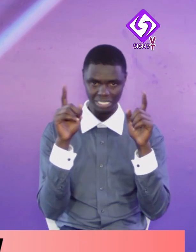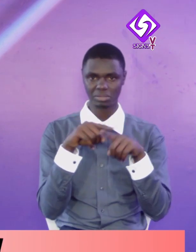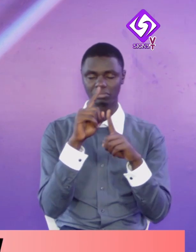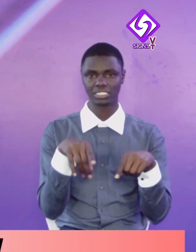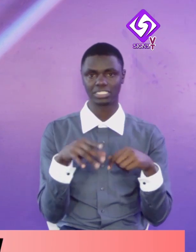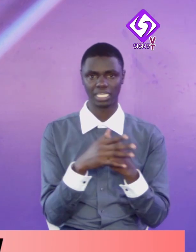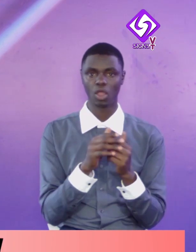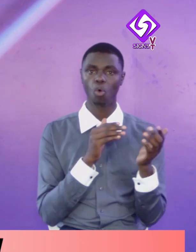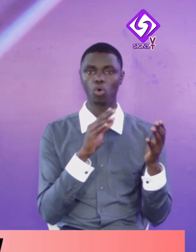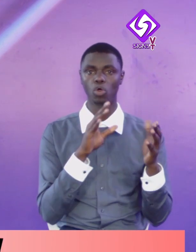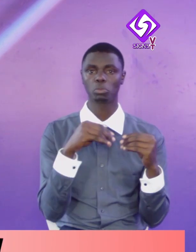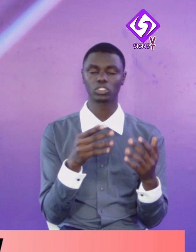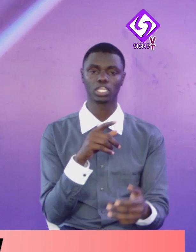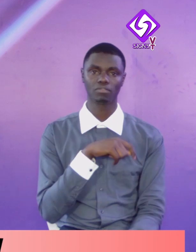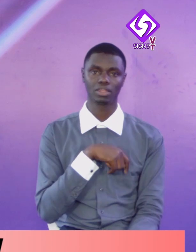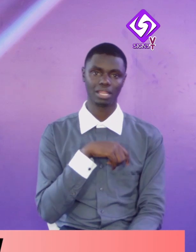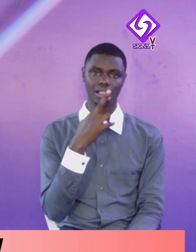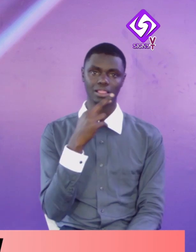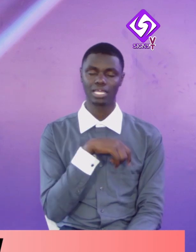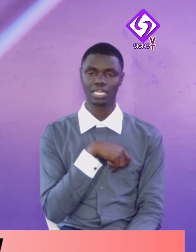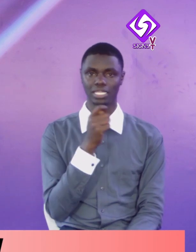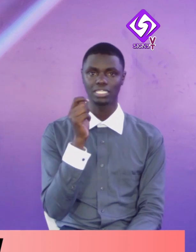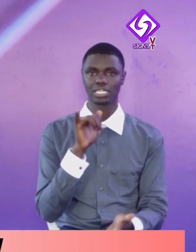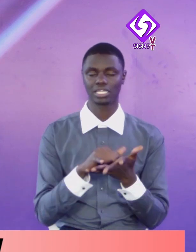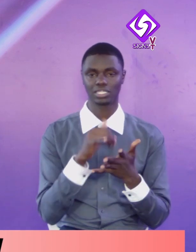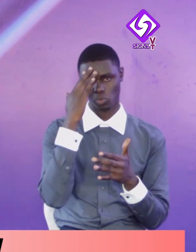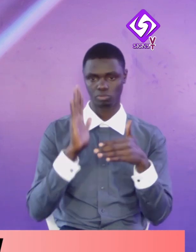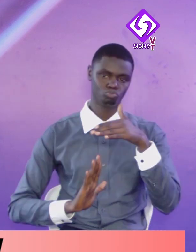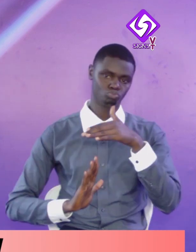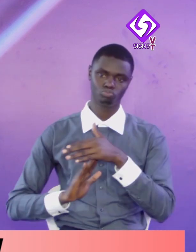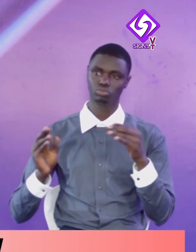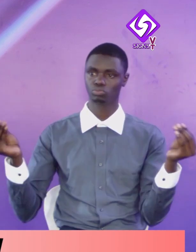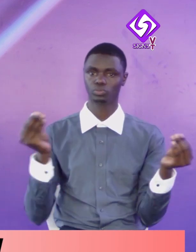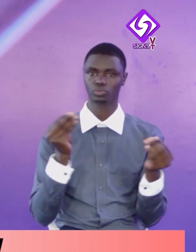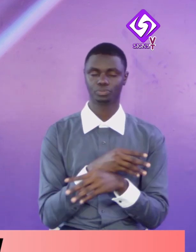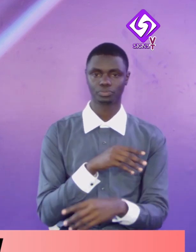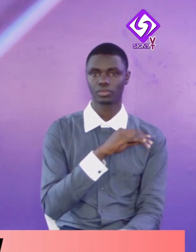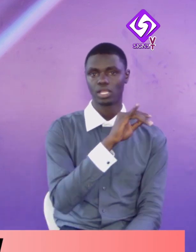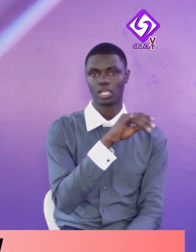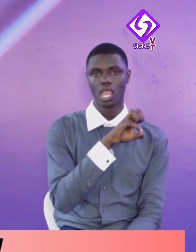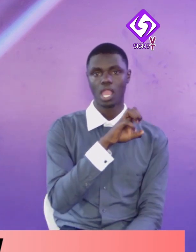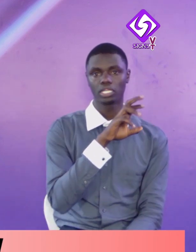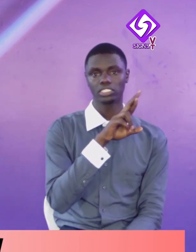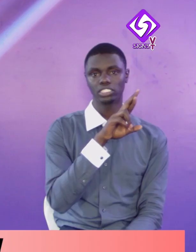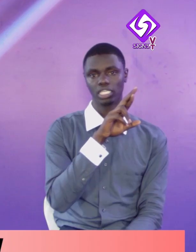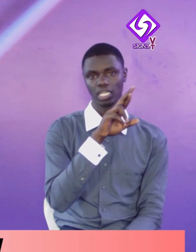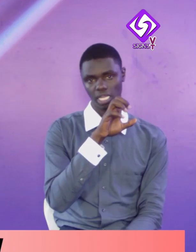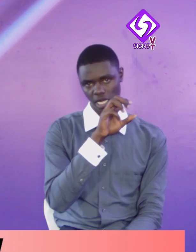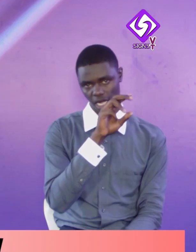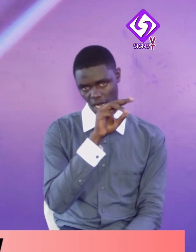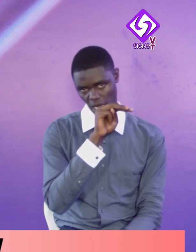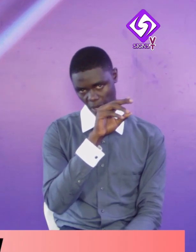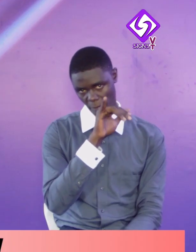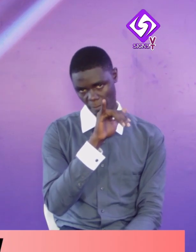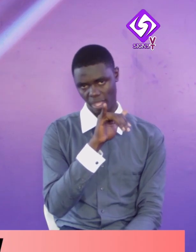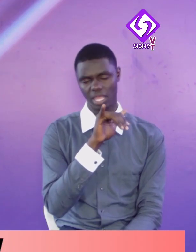a red card, and that's why he was substituted. Jeremy Frimpong, on the other hand, is a good right back, but you